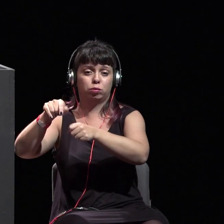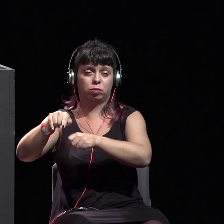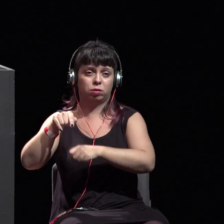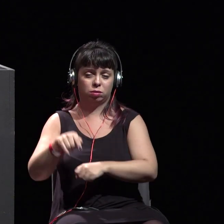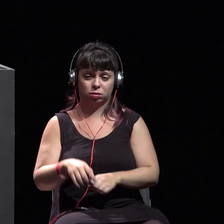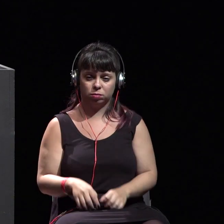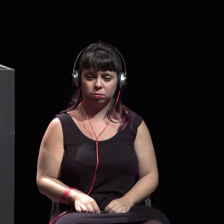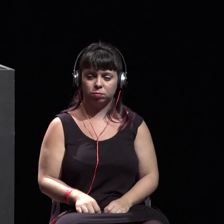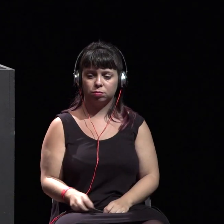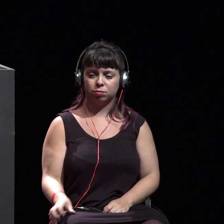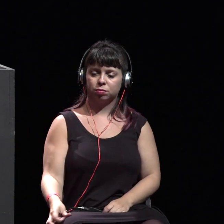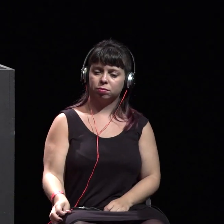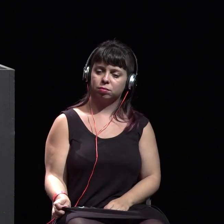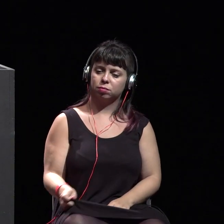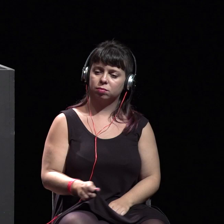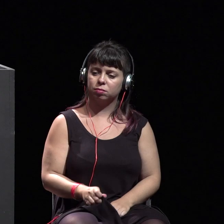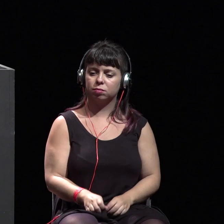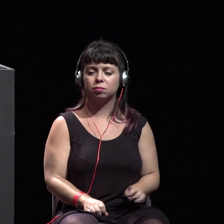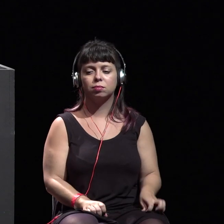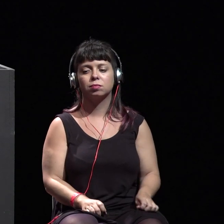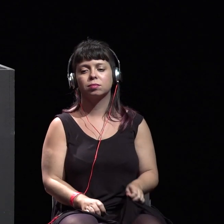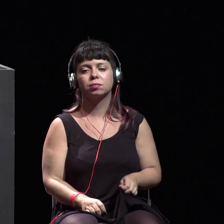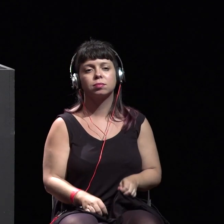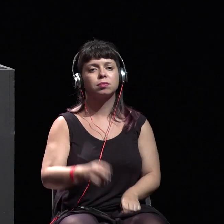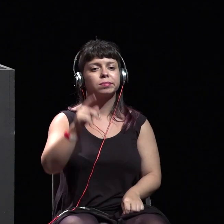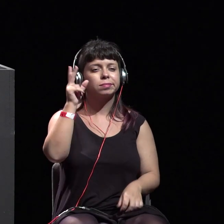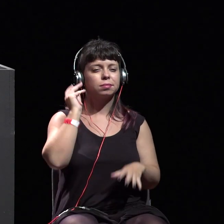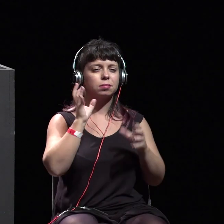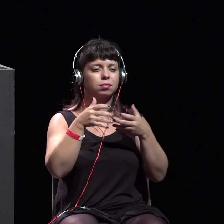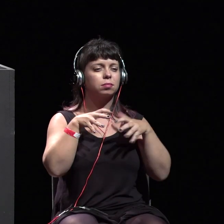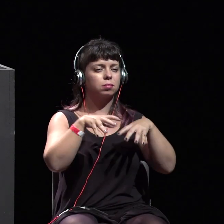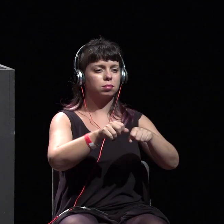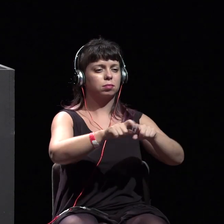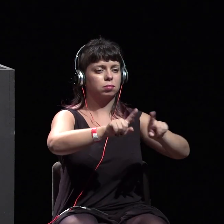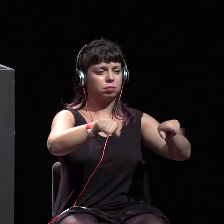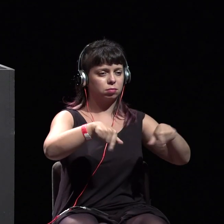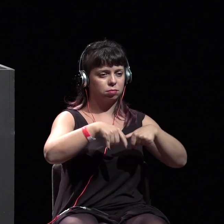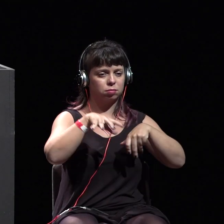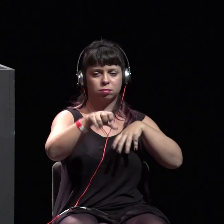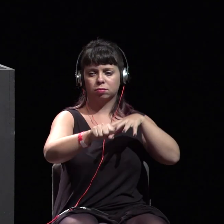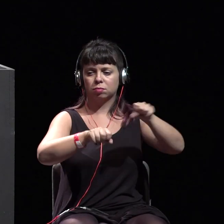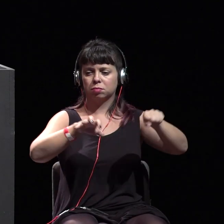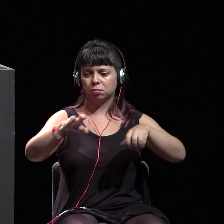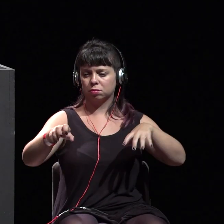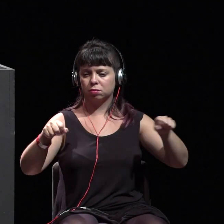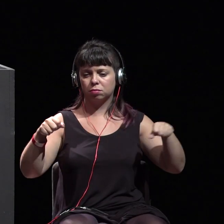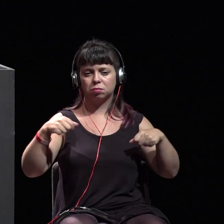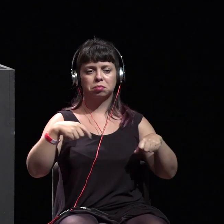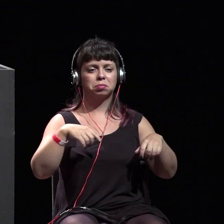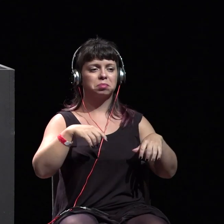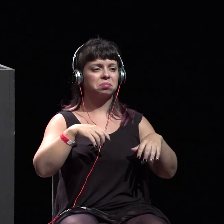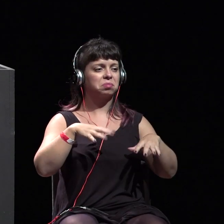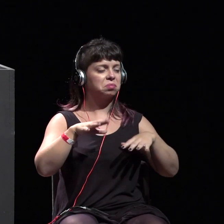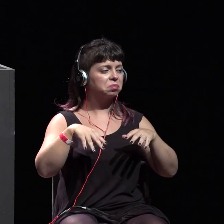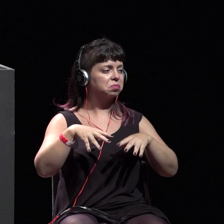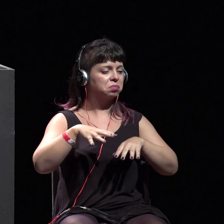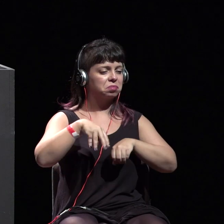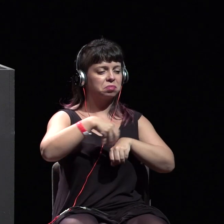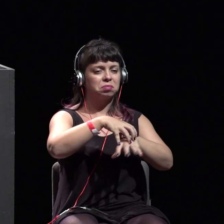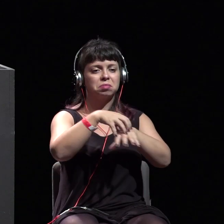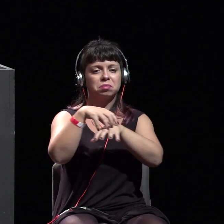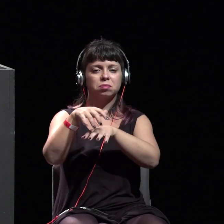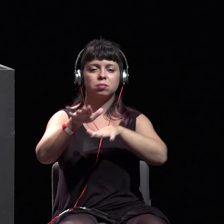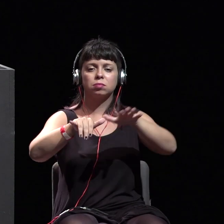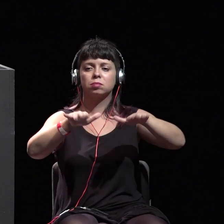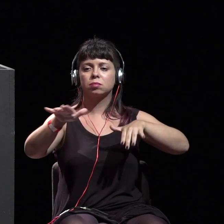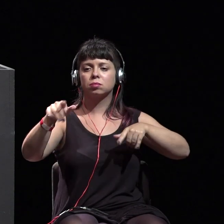autonomous actions ranging from alternative mini-tours, calling on the ancestors, blocking the settler gaze from sacred objects, and